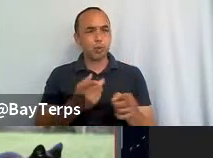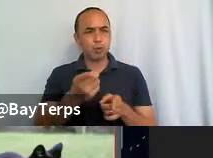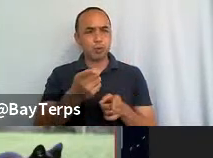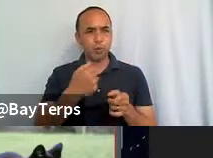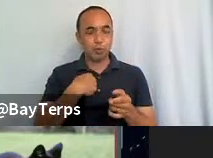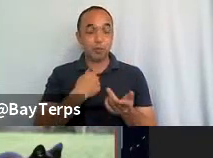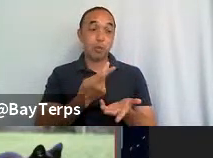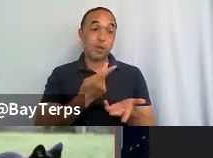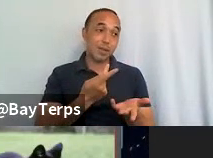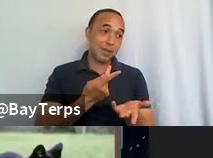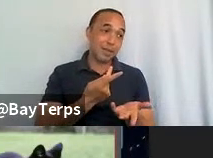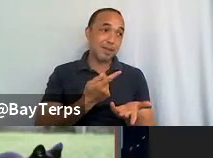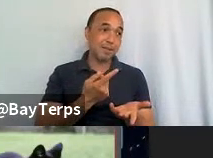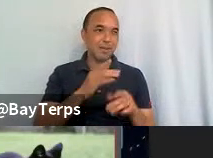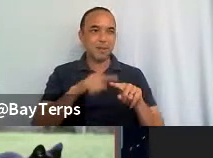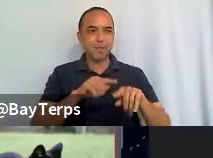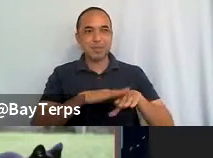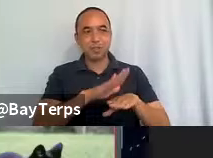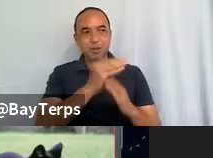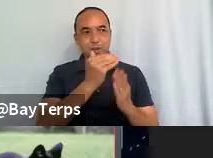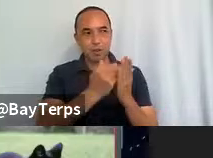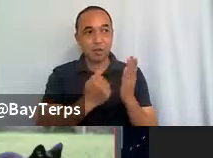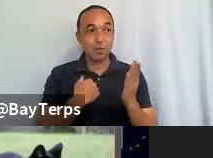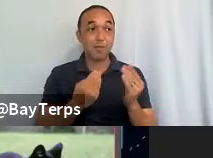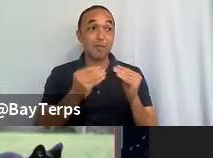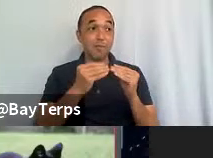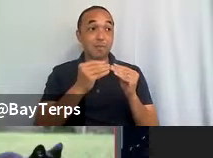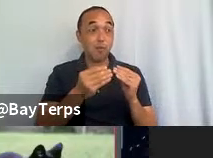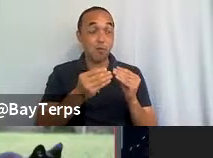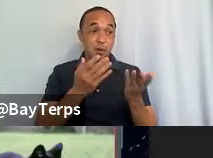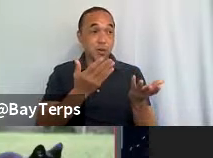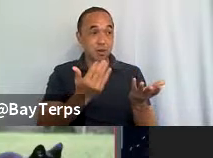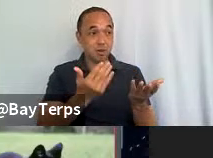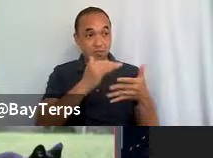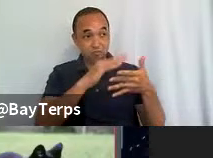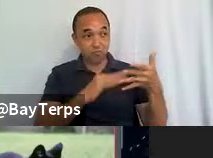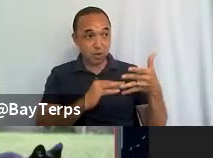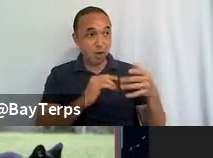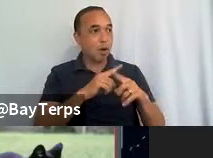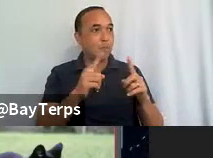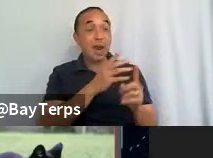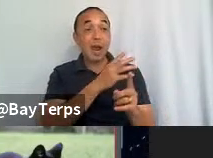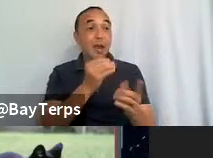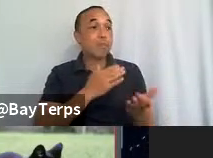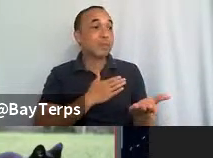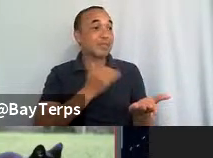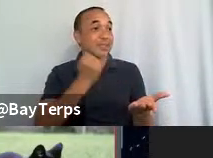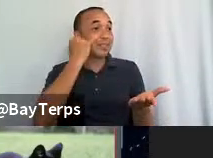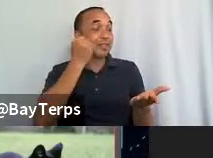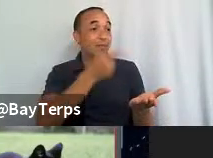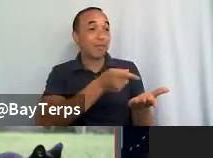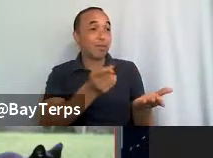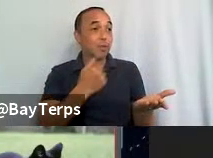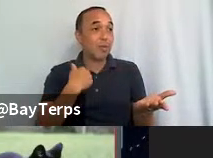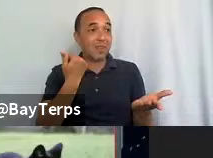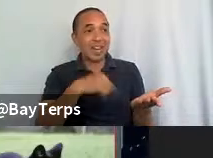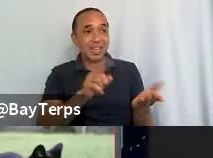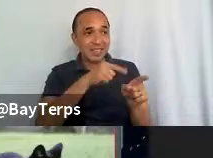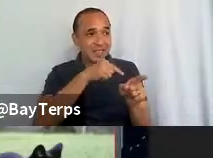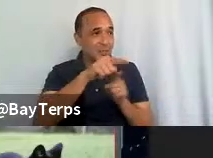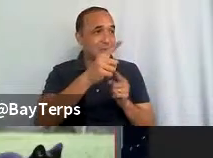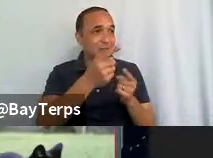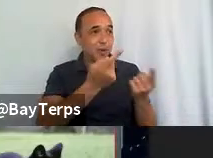I think based on your list, we have a little bit more to cover here, but yeah, please. And again, if anybody has any specific